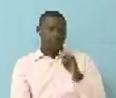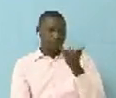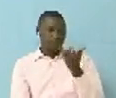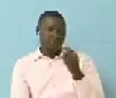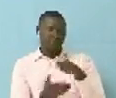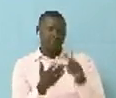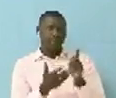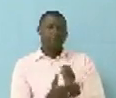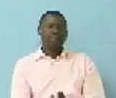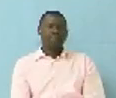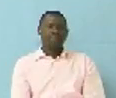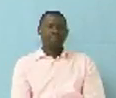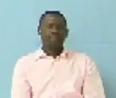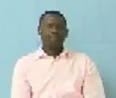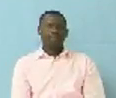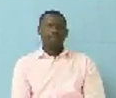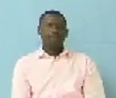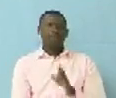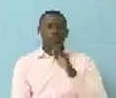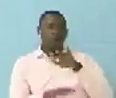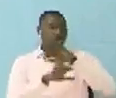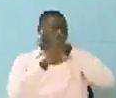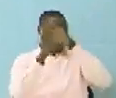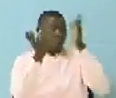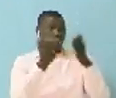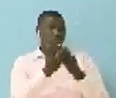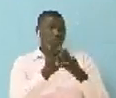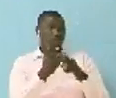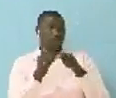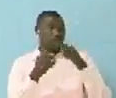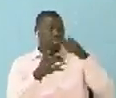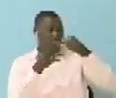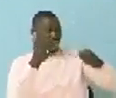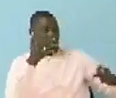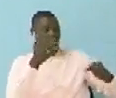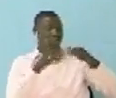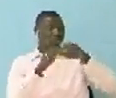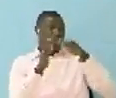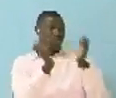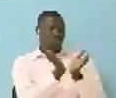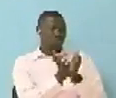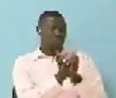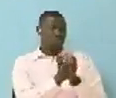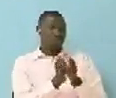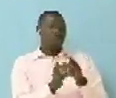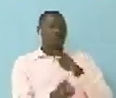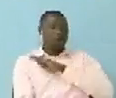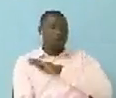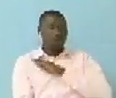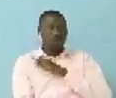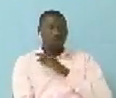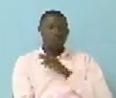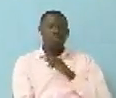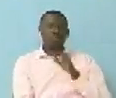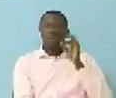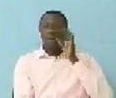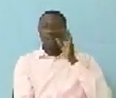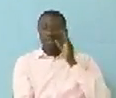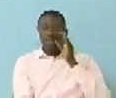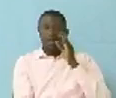Correct? Well, all these other elements were also answerable to the president.